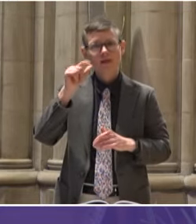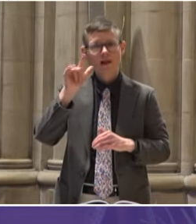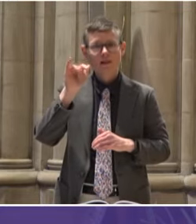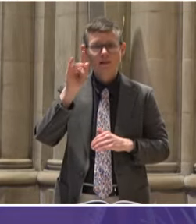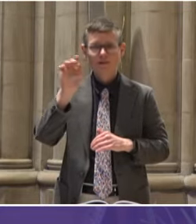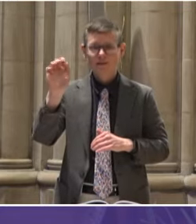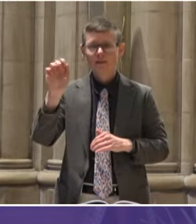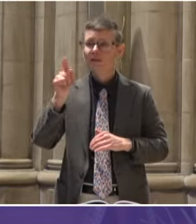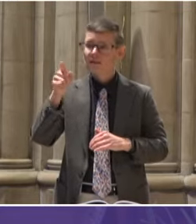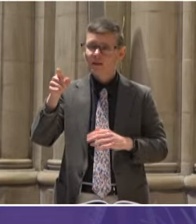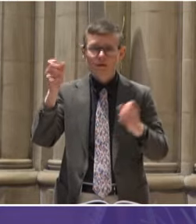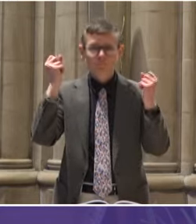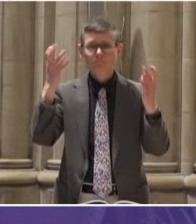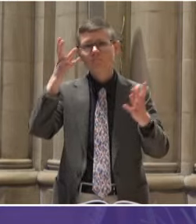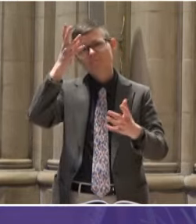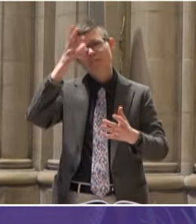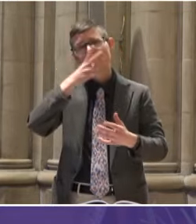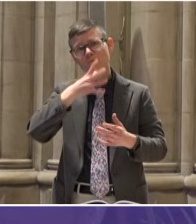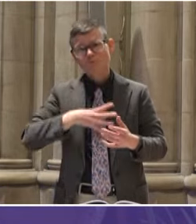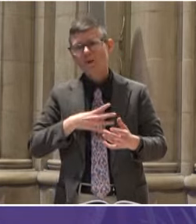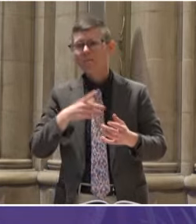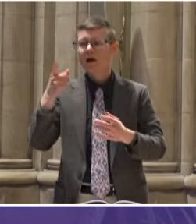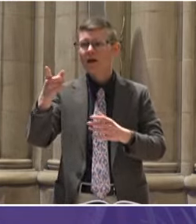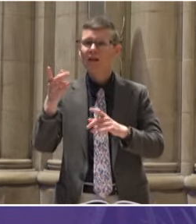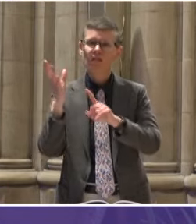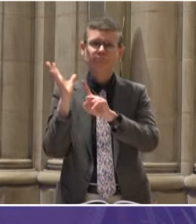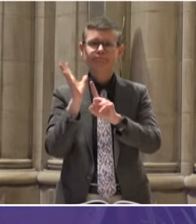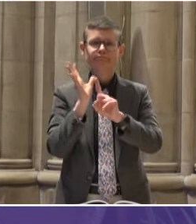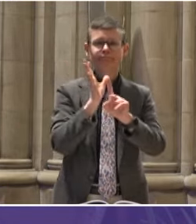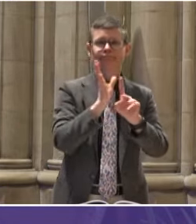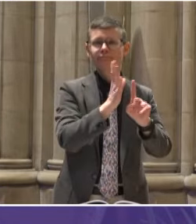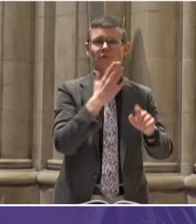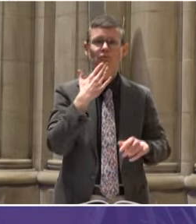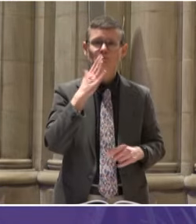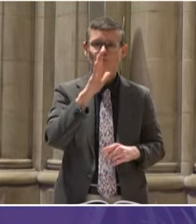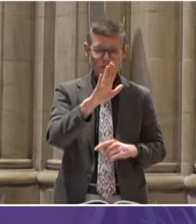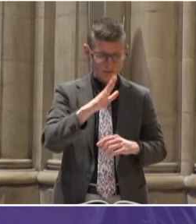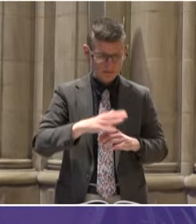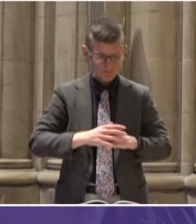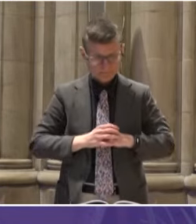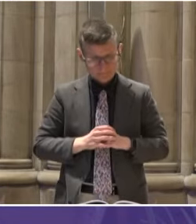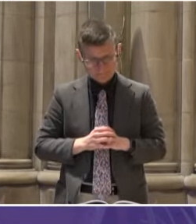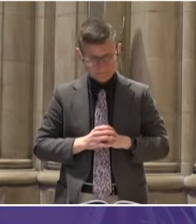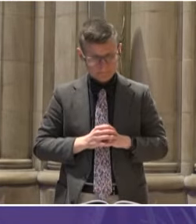many other women who had come up with him to Jerusalem.